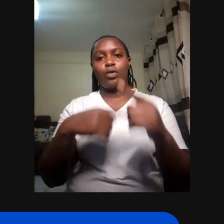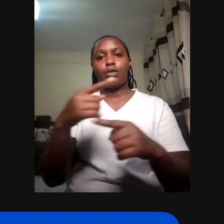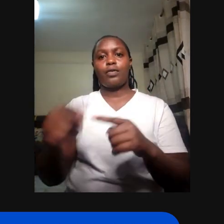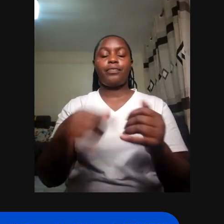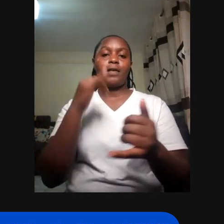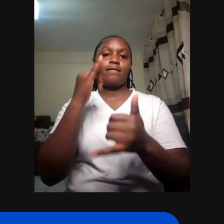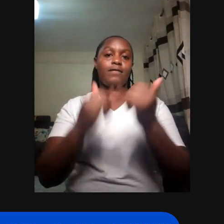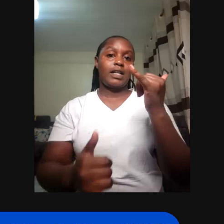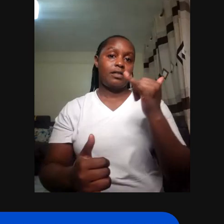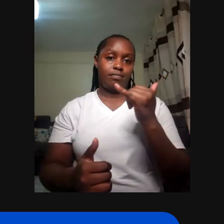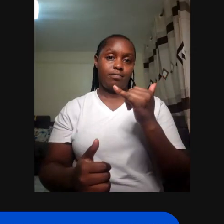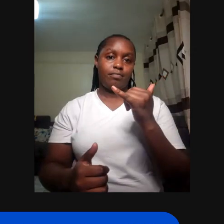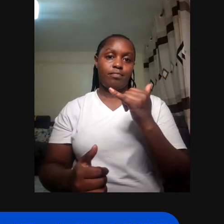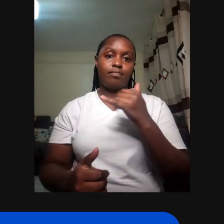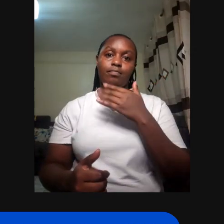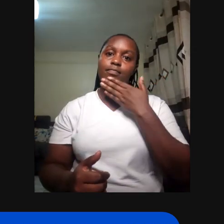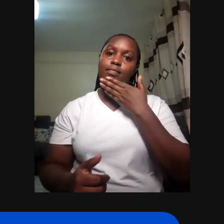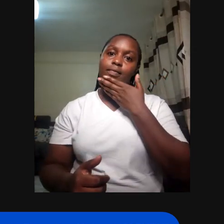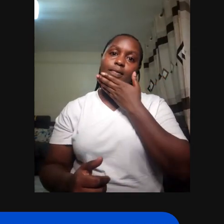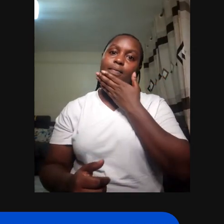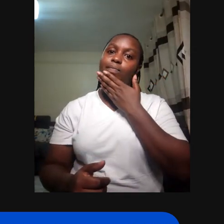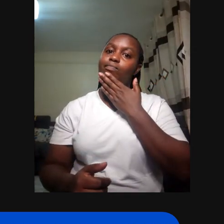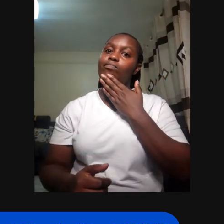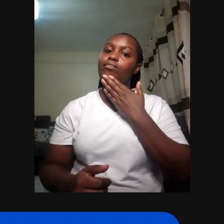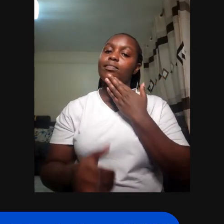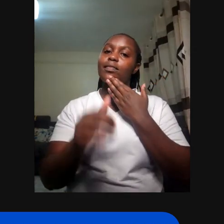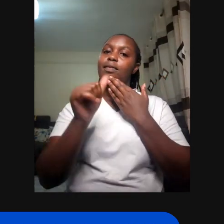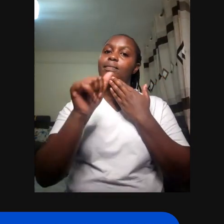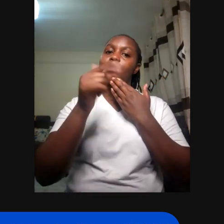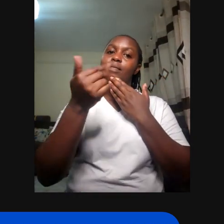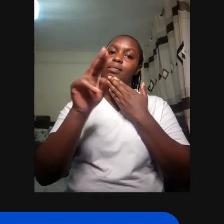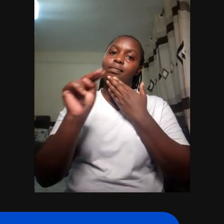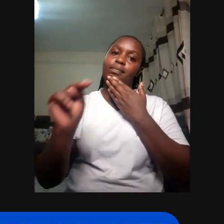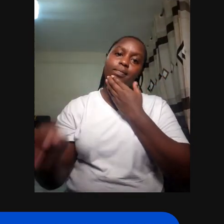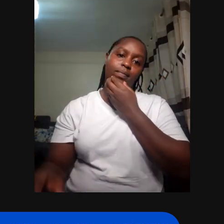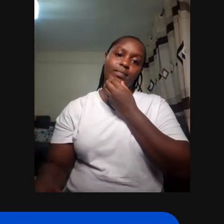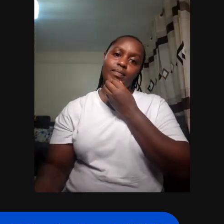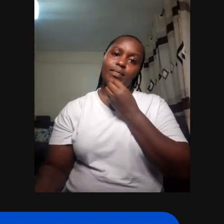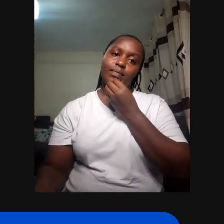Finally, Alan Herbert, please.